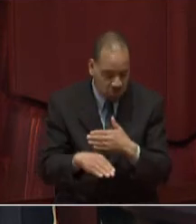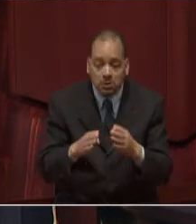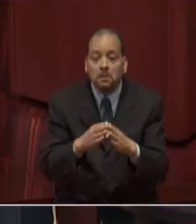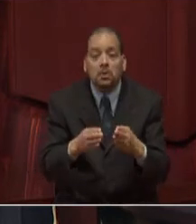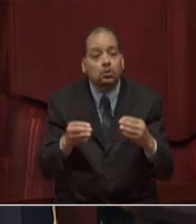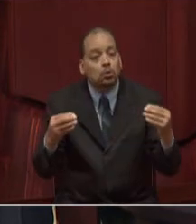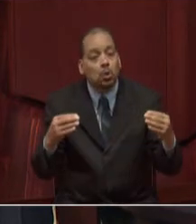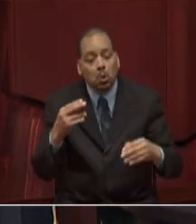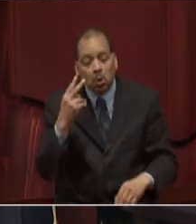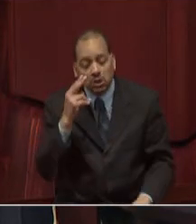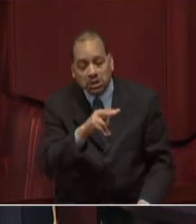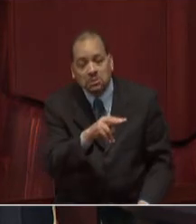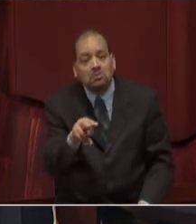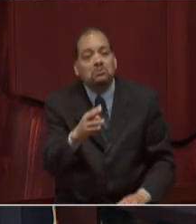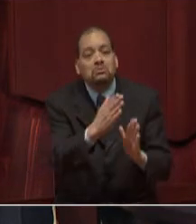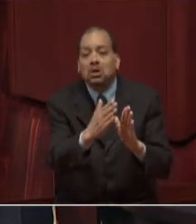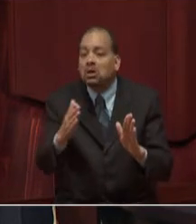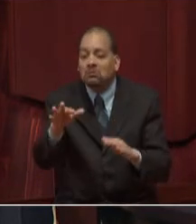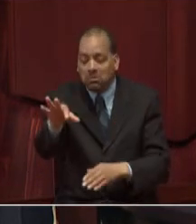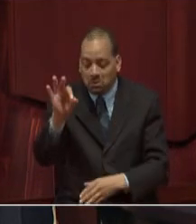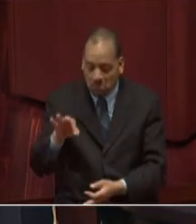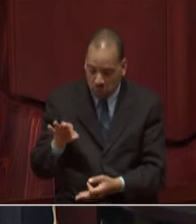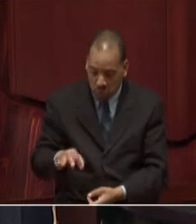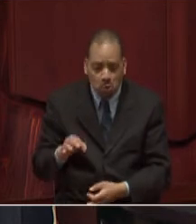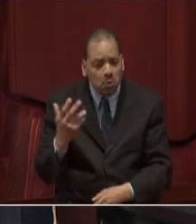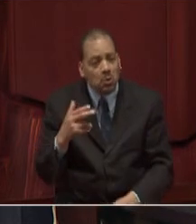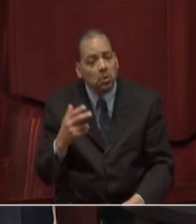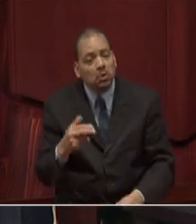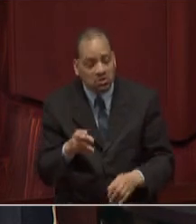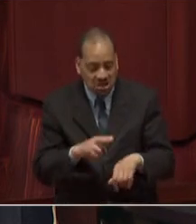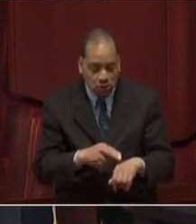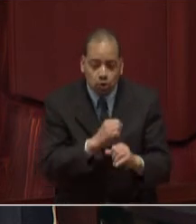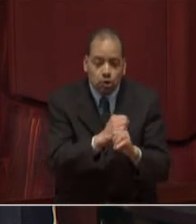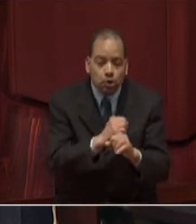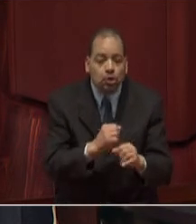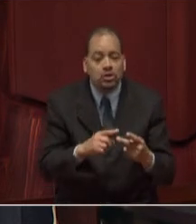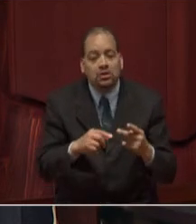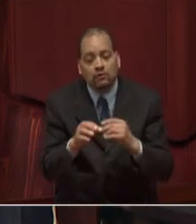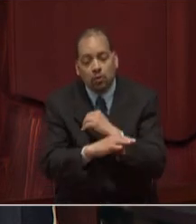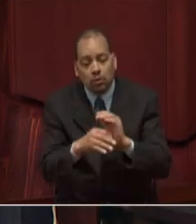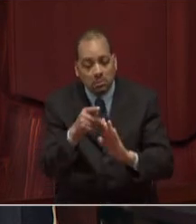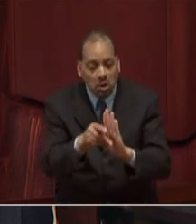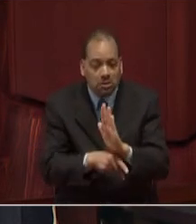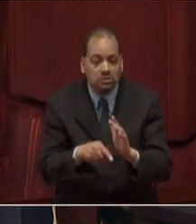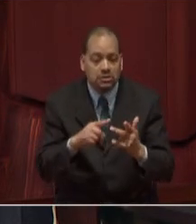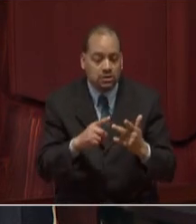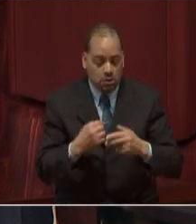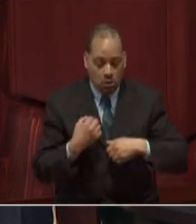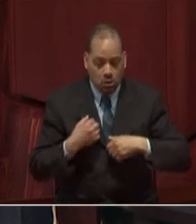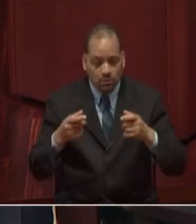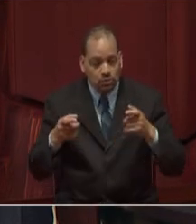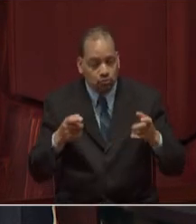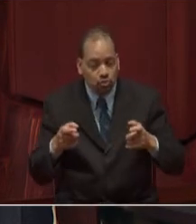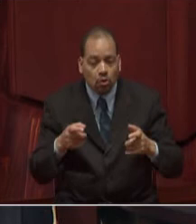that covered every region and arms control and trade and so forth. So it was not a kind of